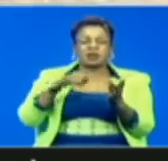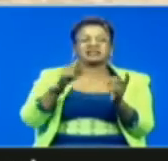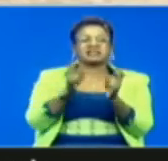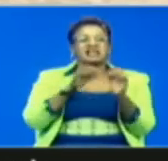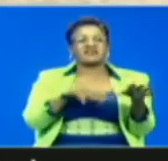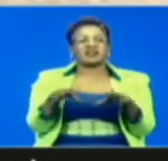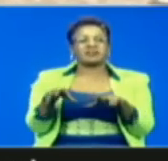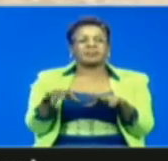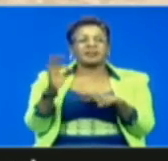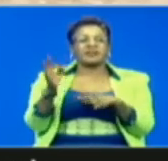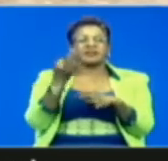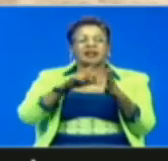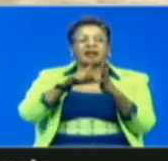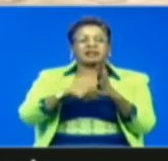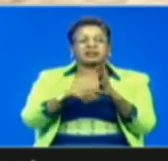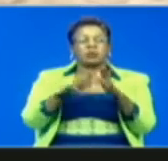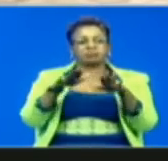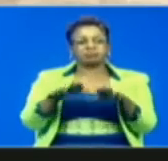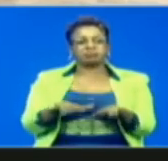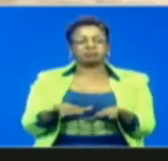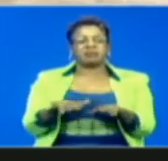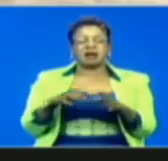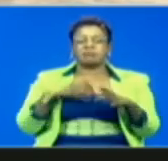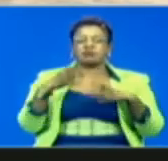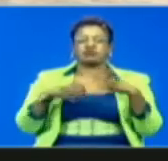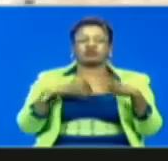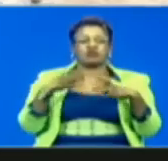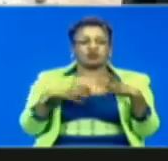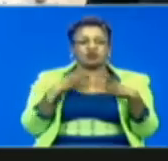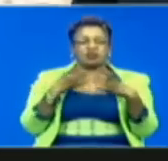The three were later laid to rest in an emotional send-off